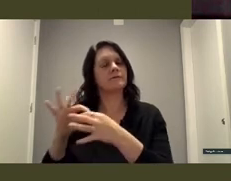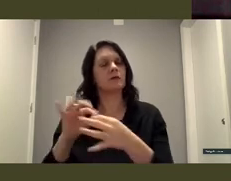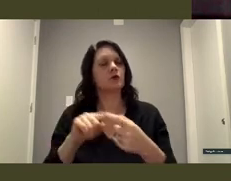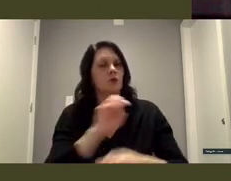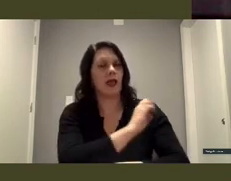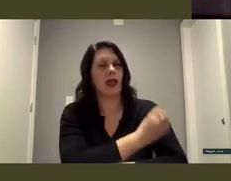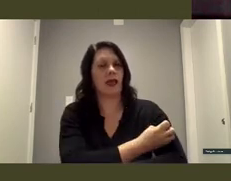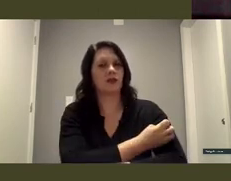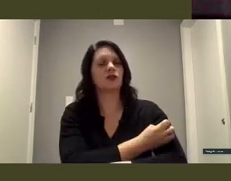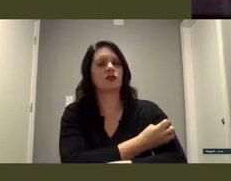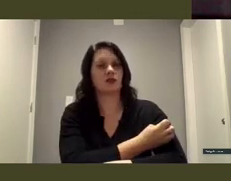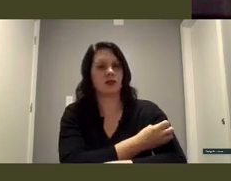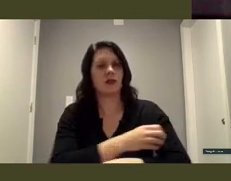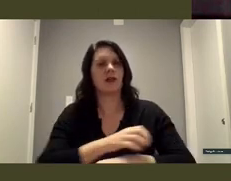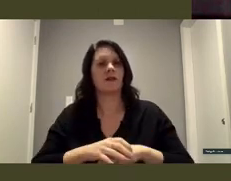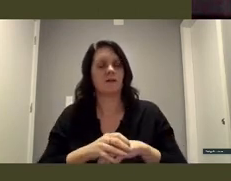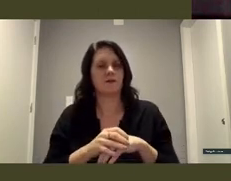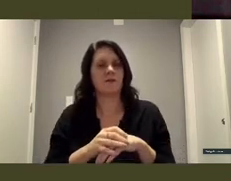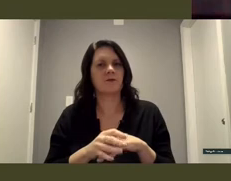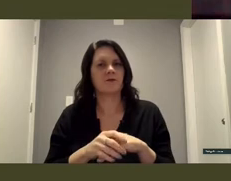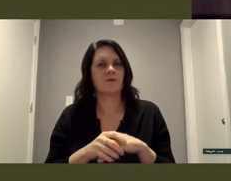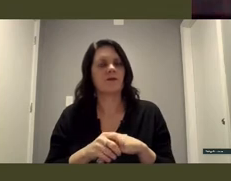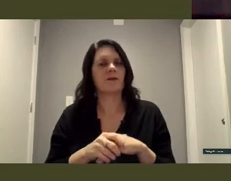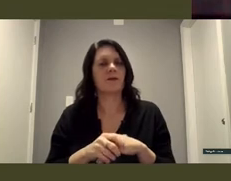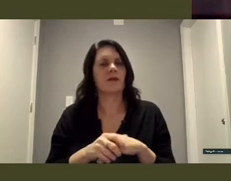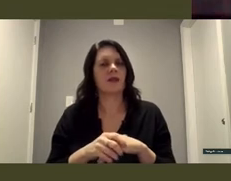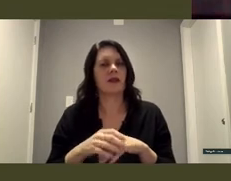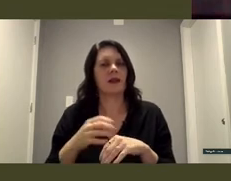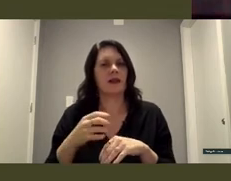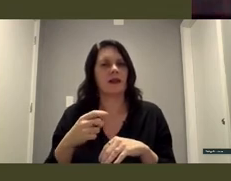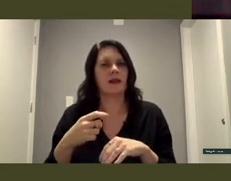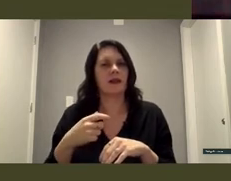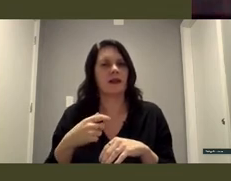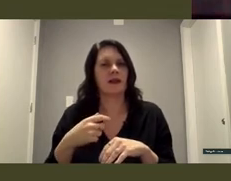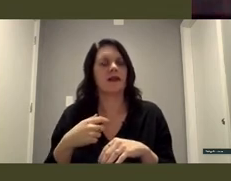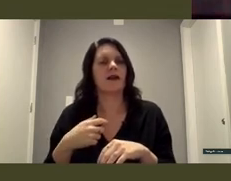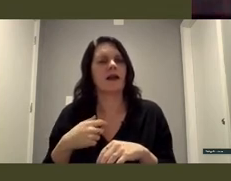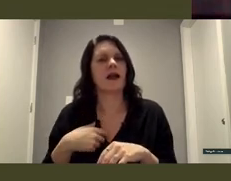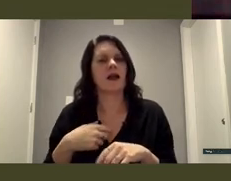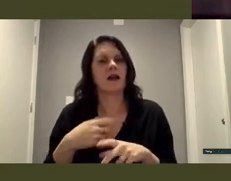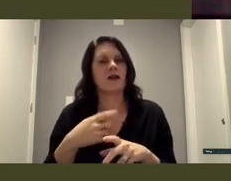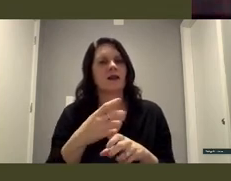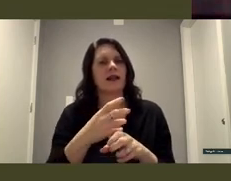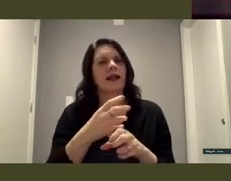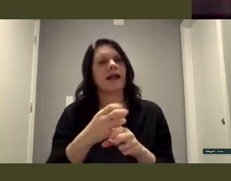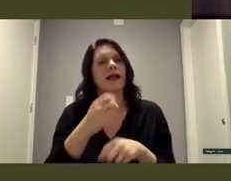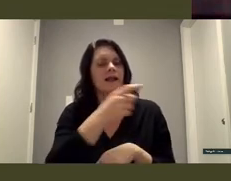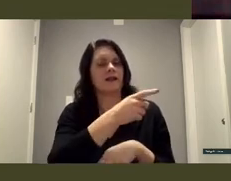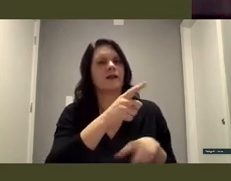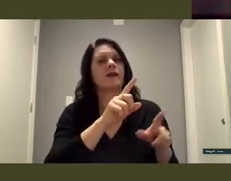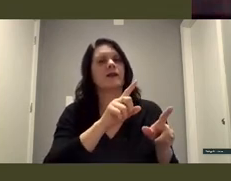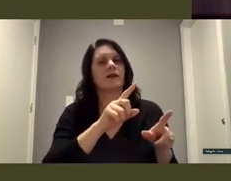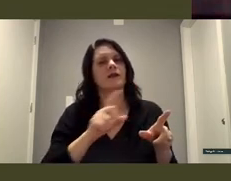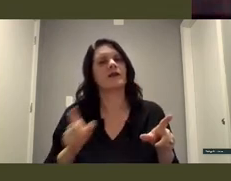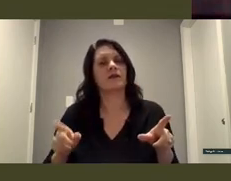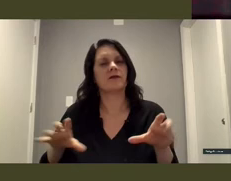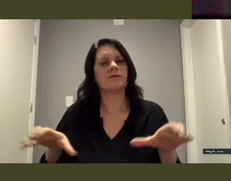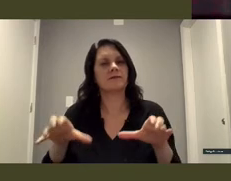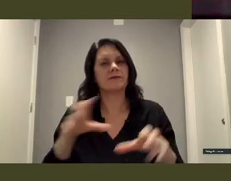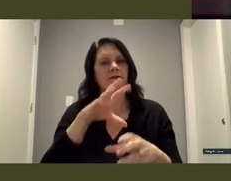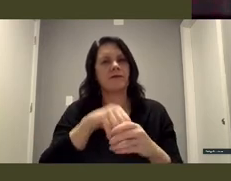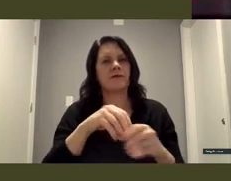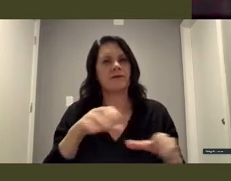at which women and girls will have to go, trek kilometers to get all of these cooking materials to stabilize their family.